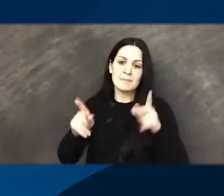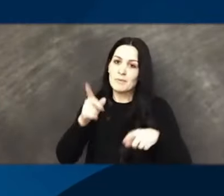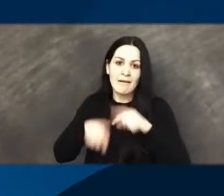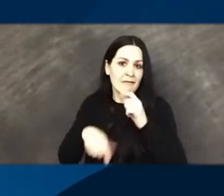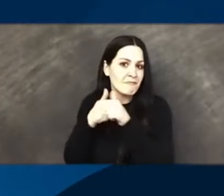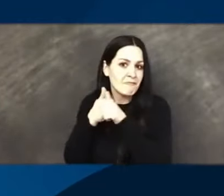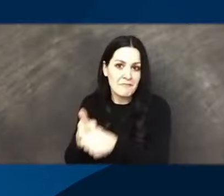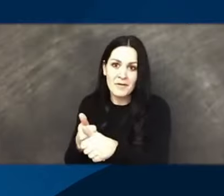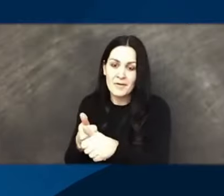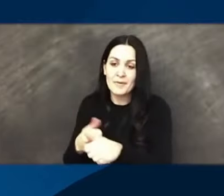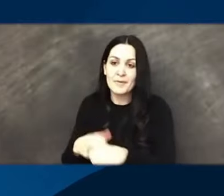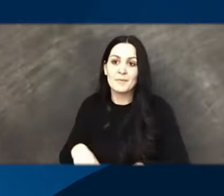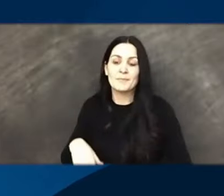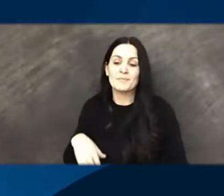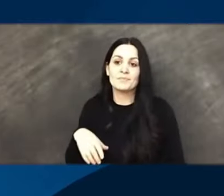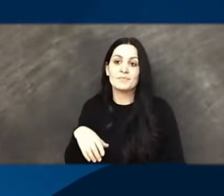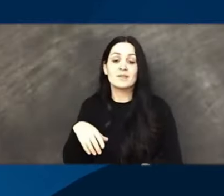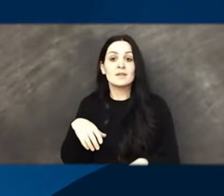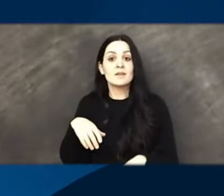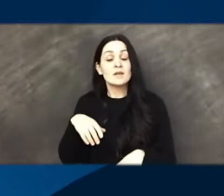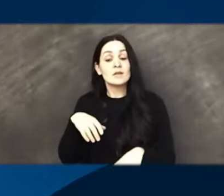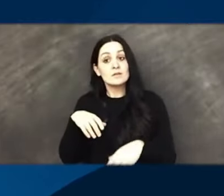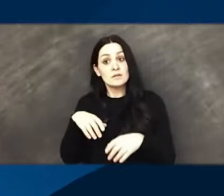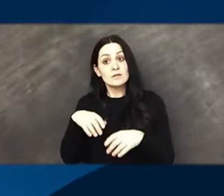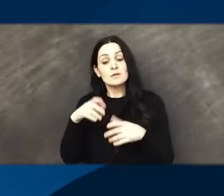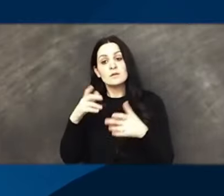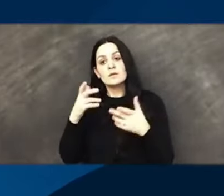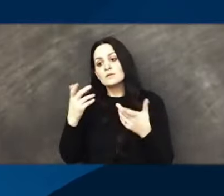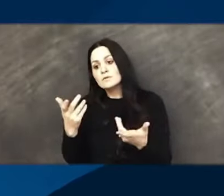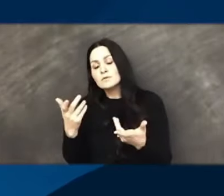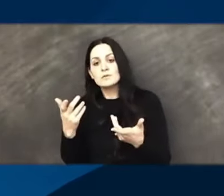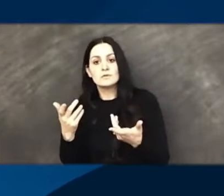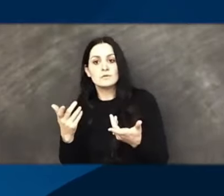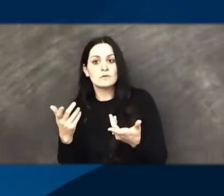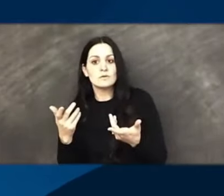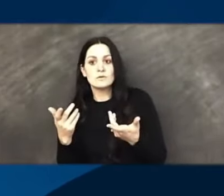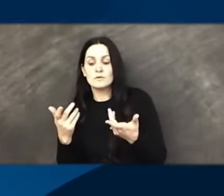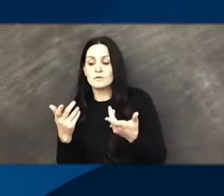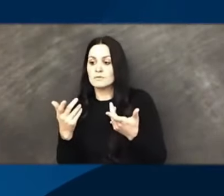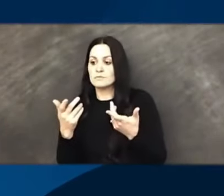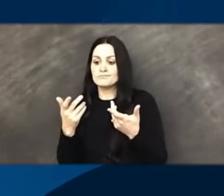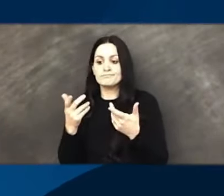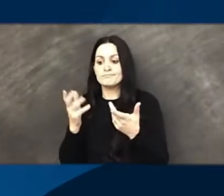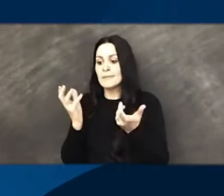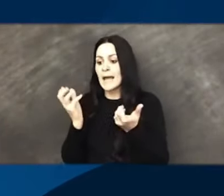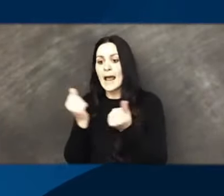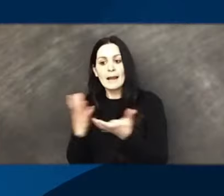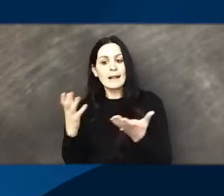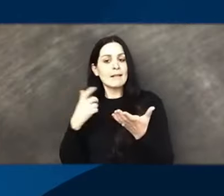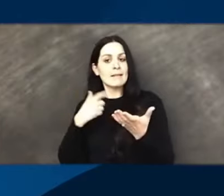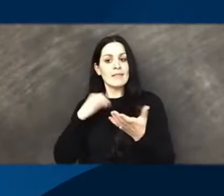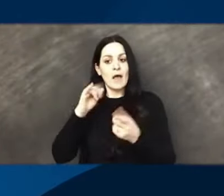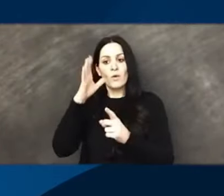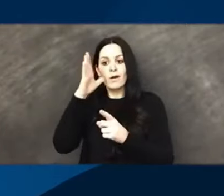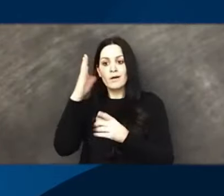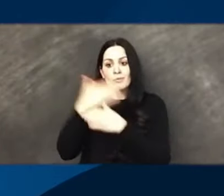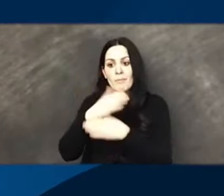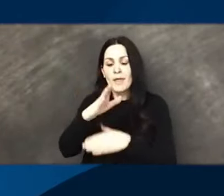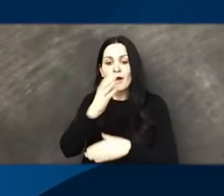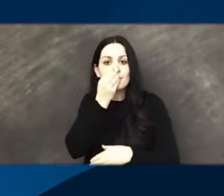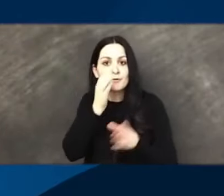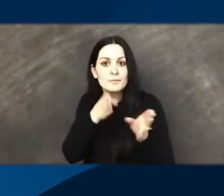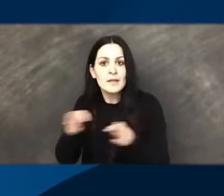will disrupt someone's eating plan, whatever's gotten them there in the first place, anything that disrupts it, whether it's a calorie